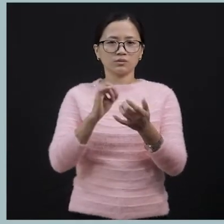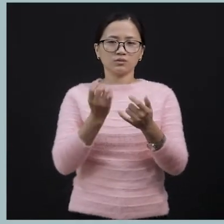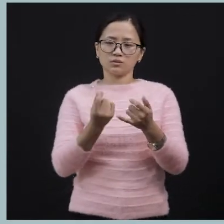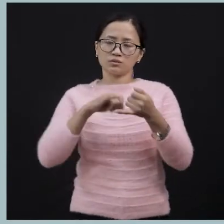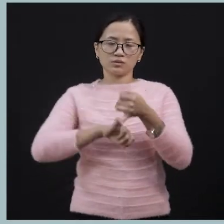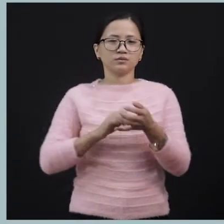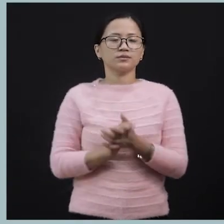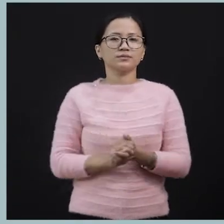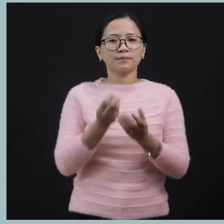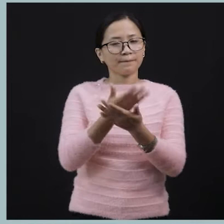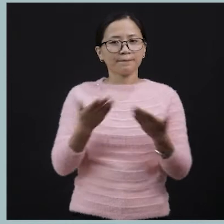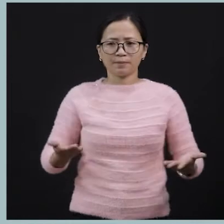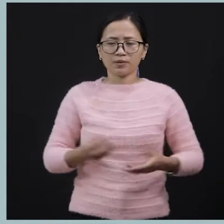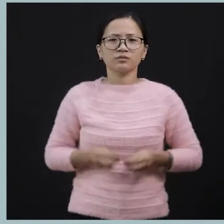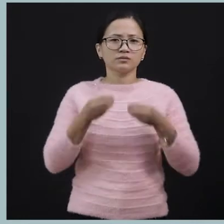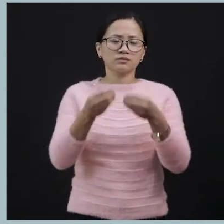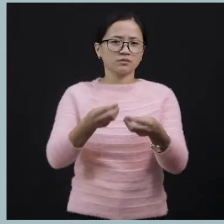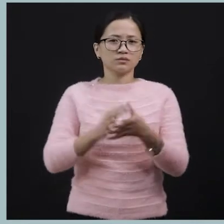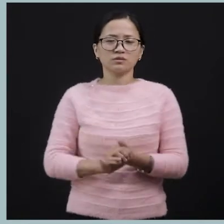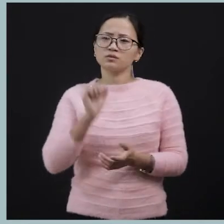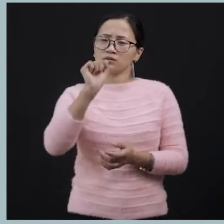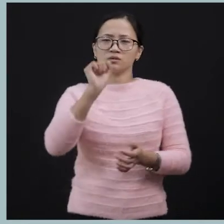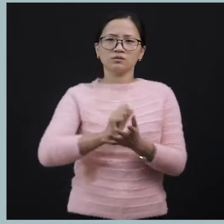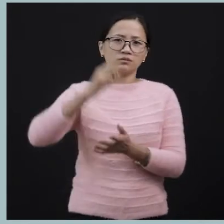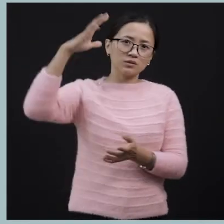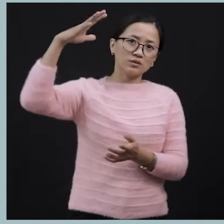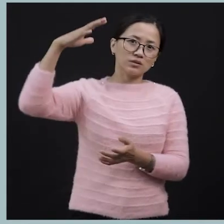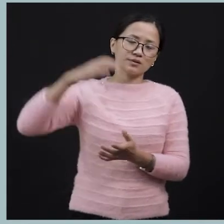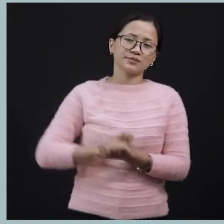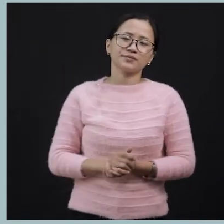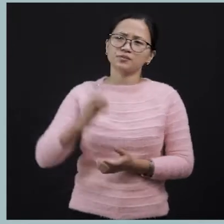these are objects which do not give out their own light.